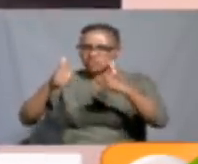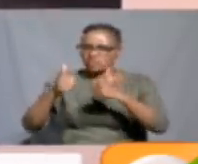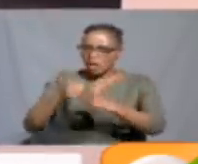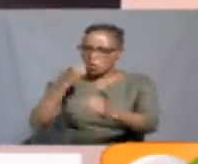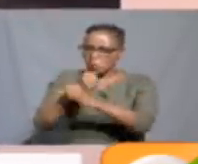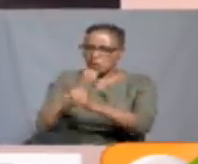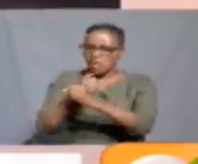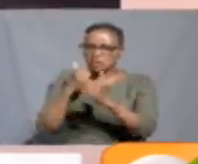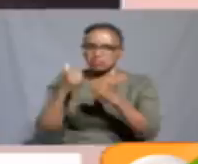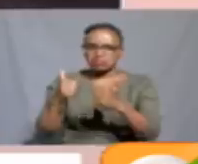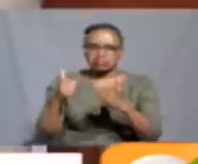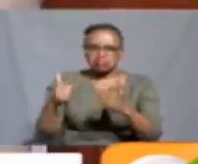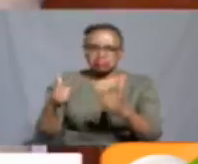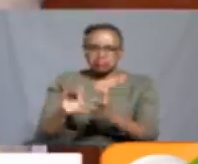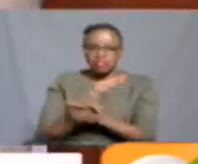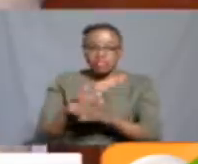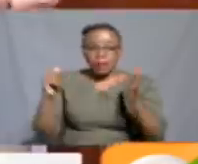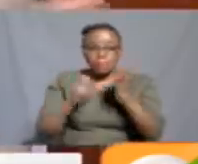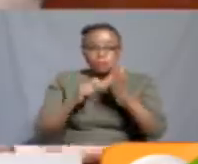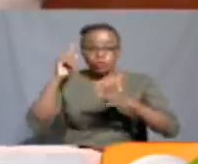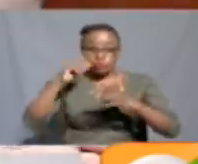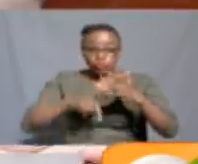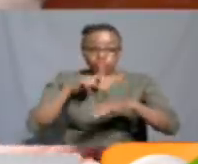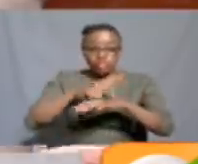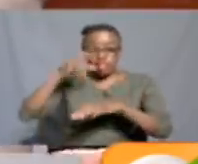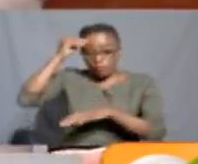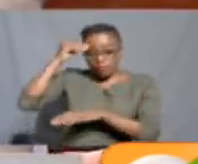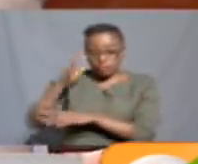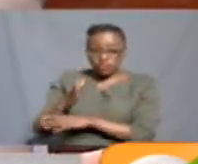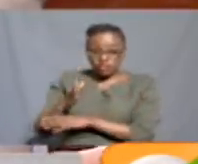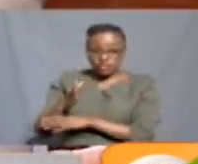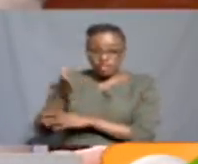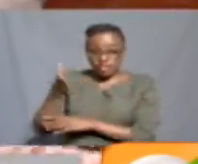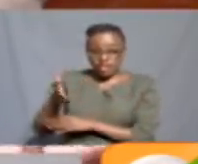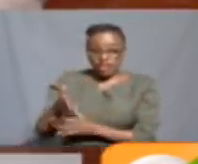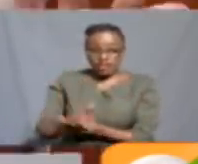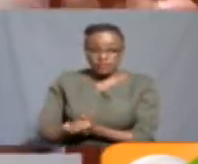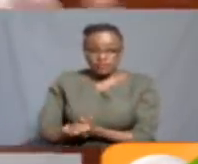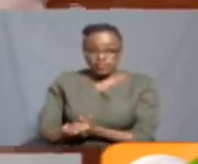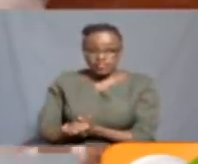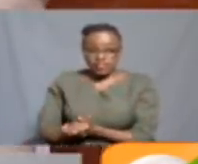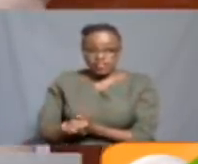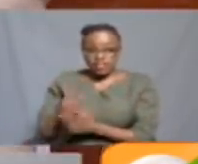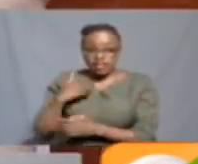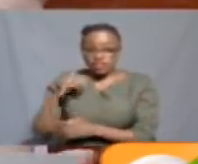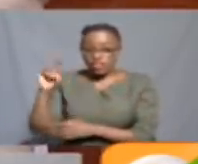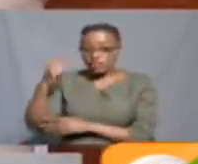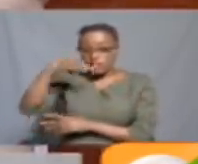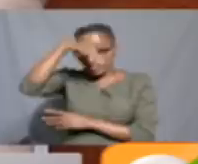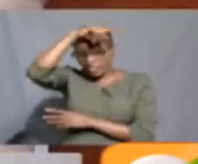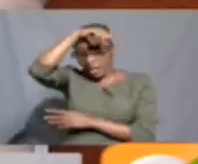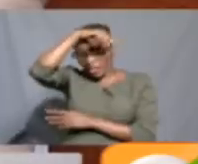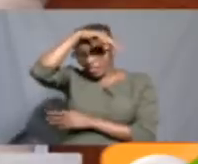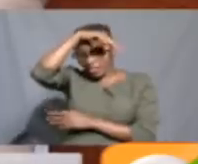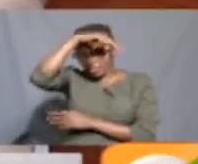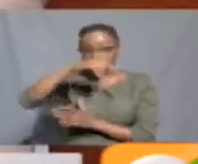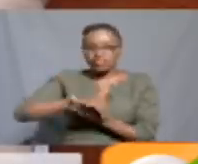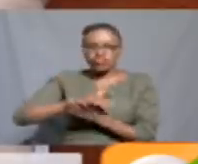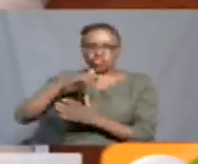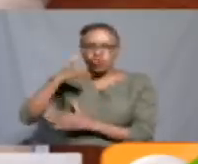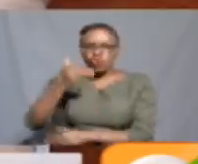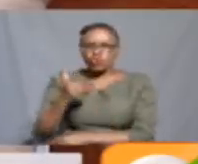works. Look, the point is that when I was a student in India, that's when I did my first degree, we used